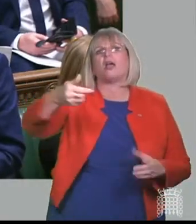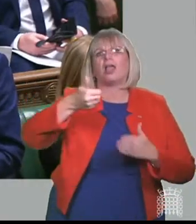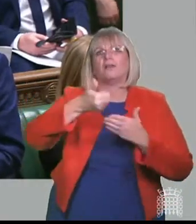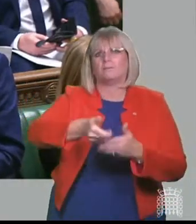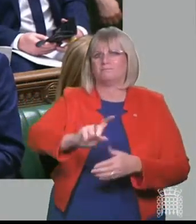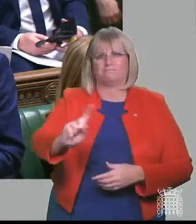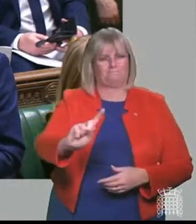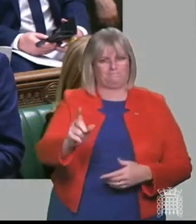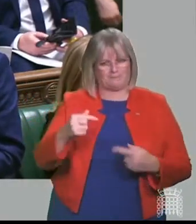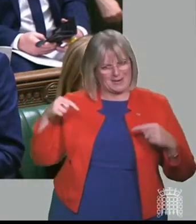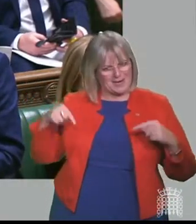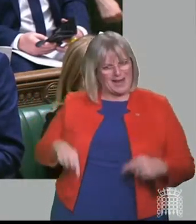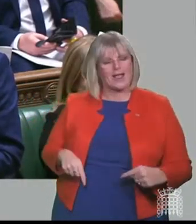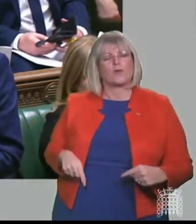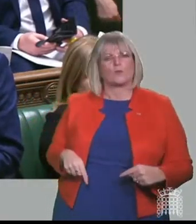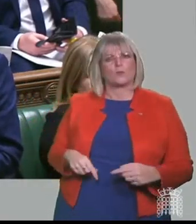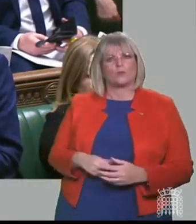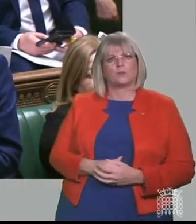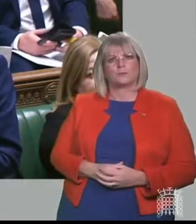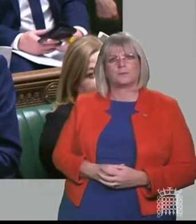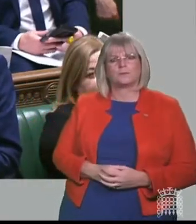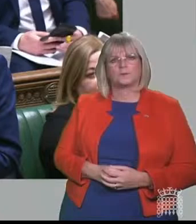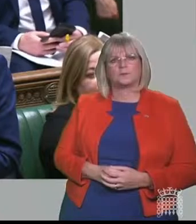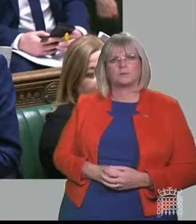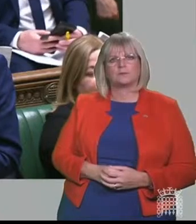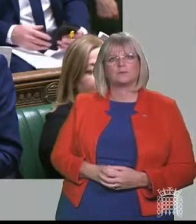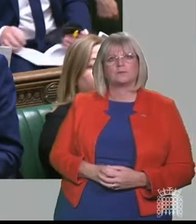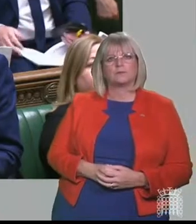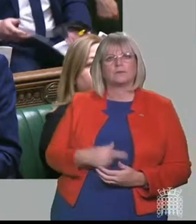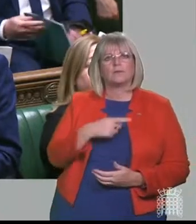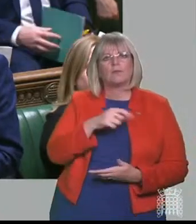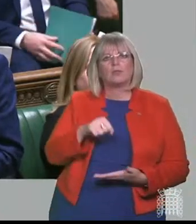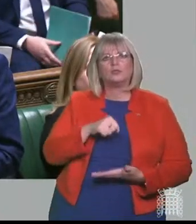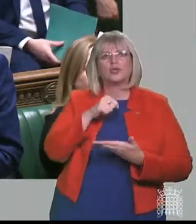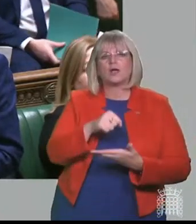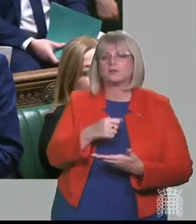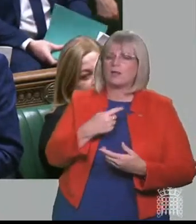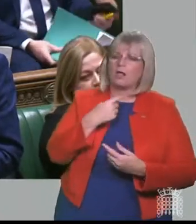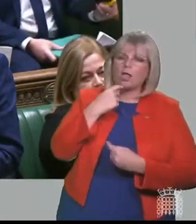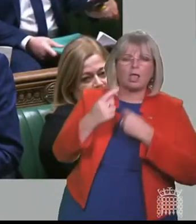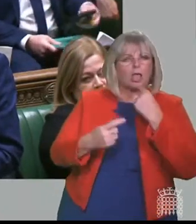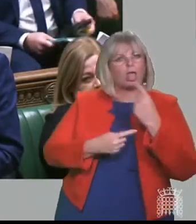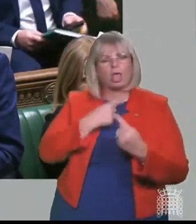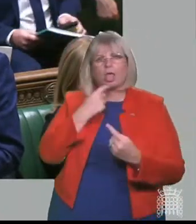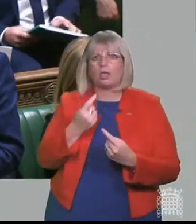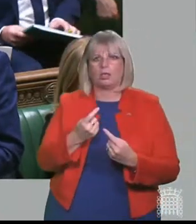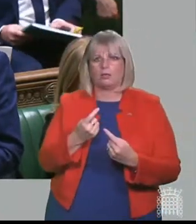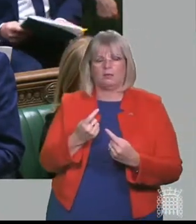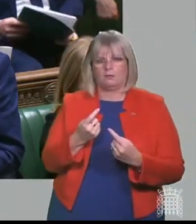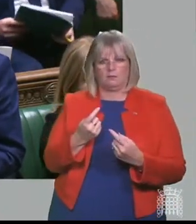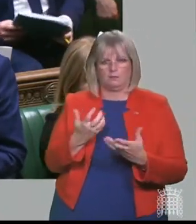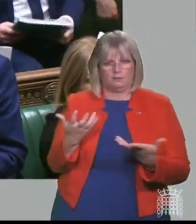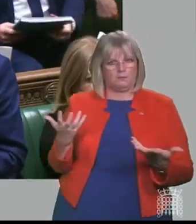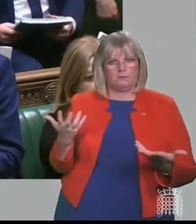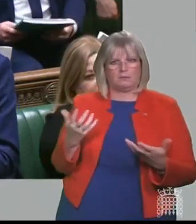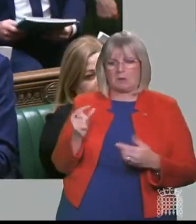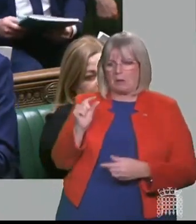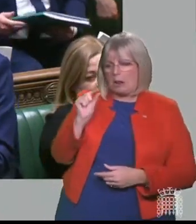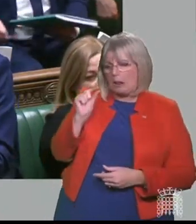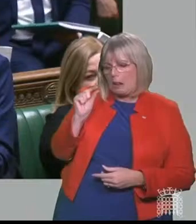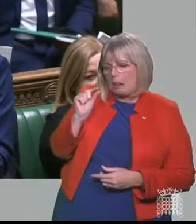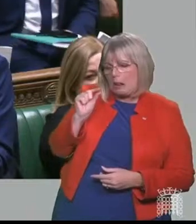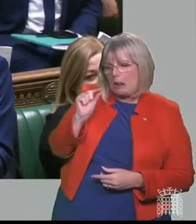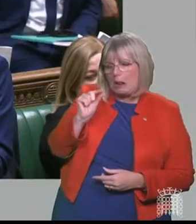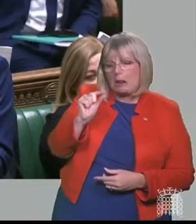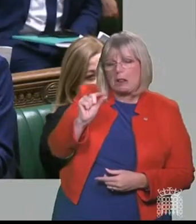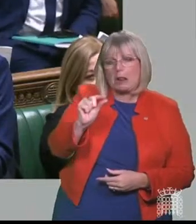the Chancellor, is stagnating. It is not growing at the moment by anything more than a sliver of a percentage